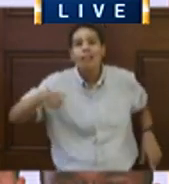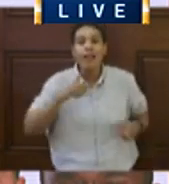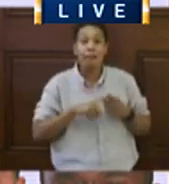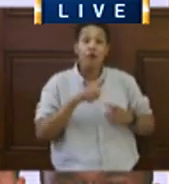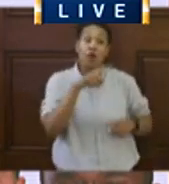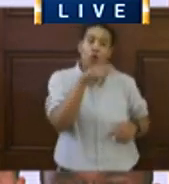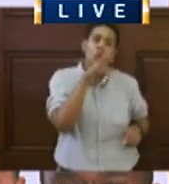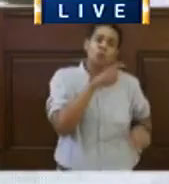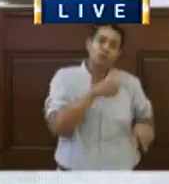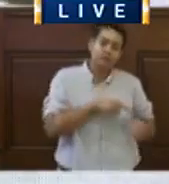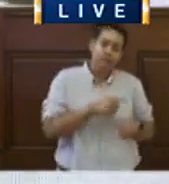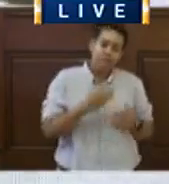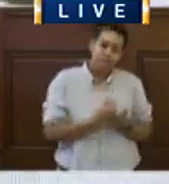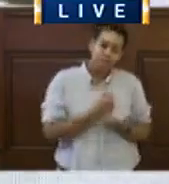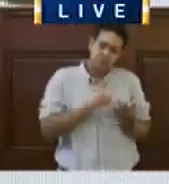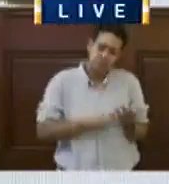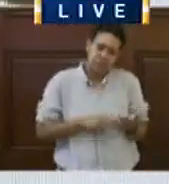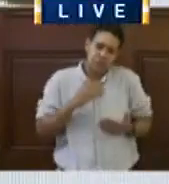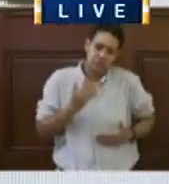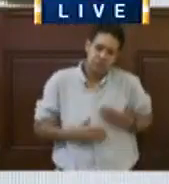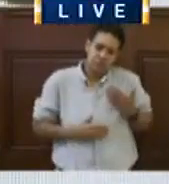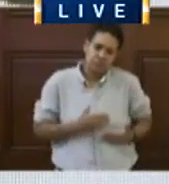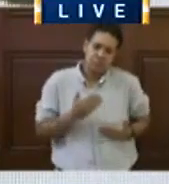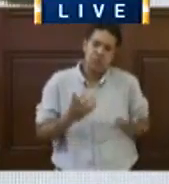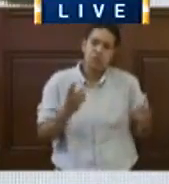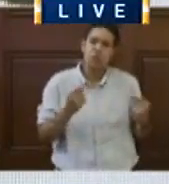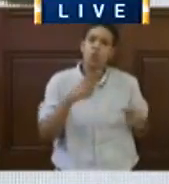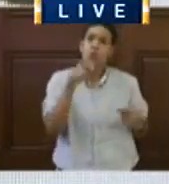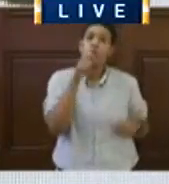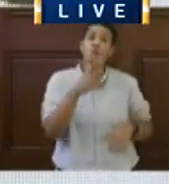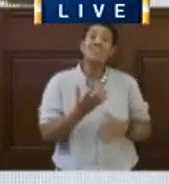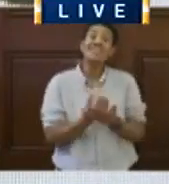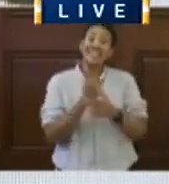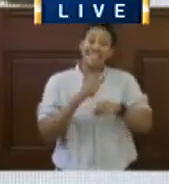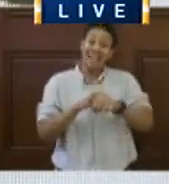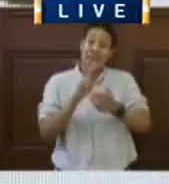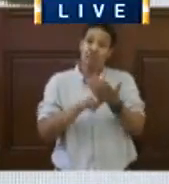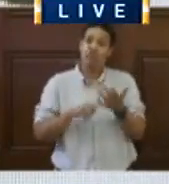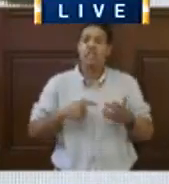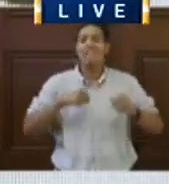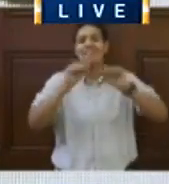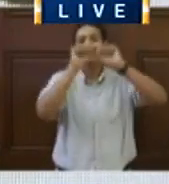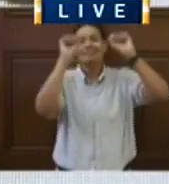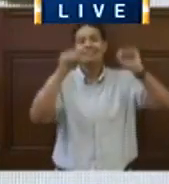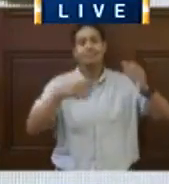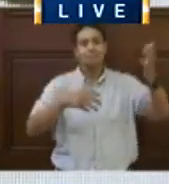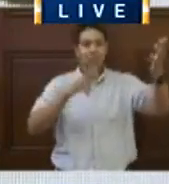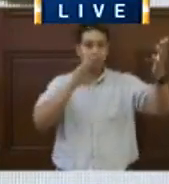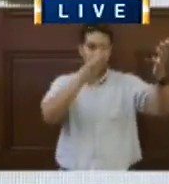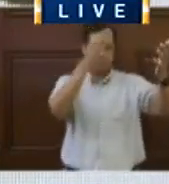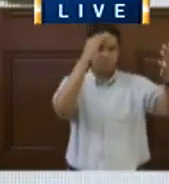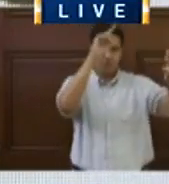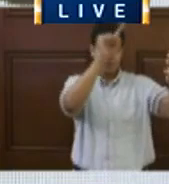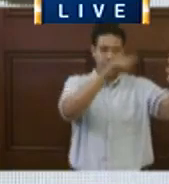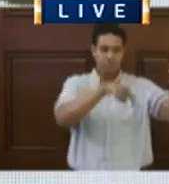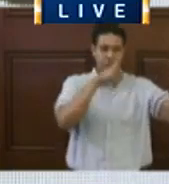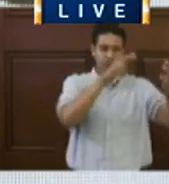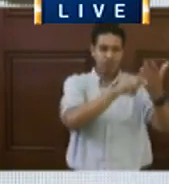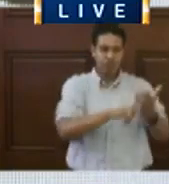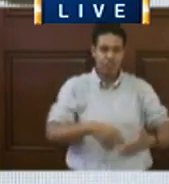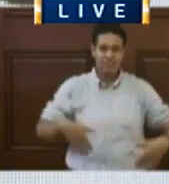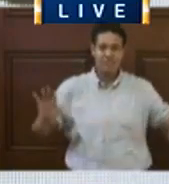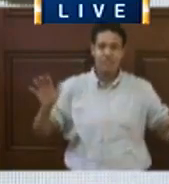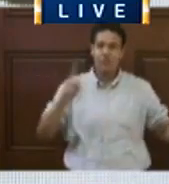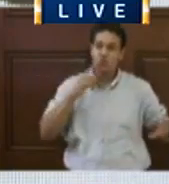register. And those who have taken the time to register, we know them. So there is a system already in place to deliver the benefit. So I